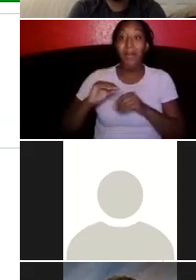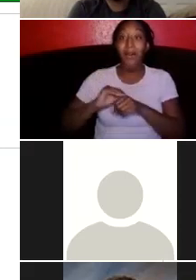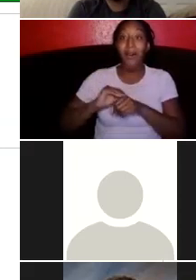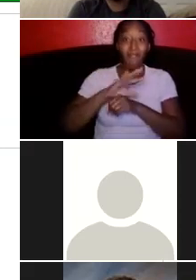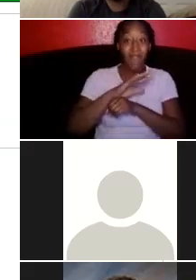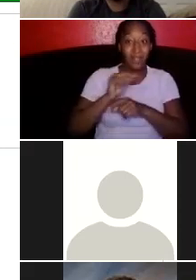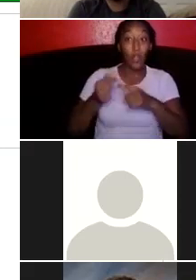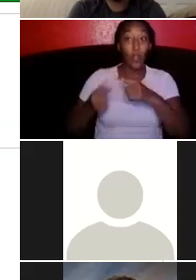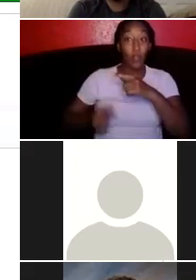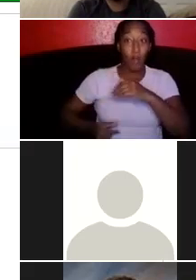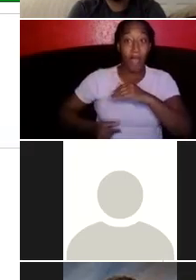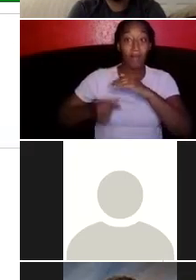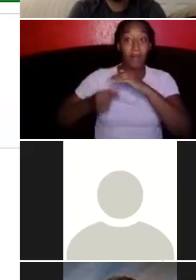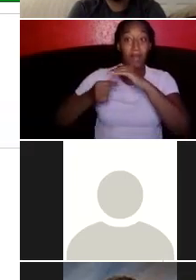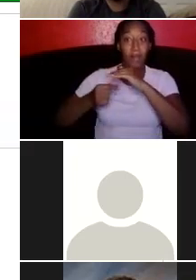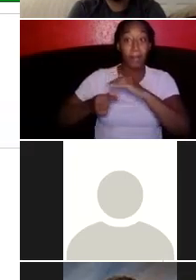gravitation.